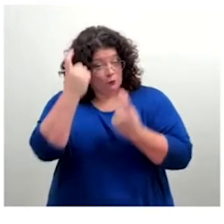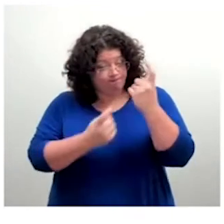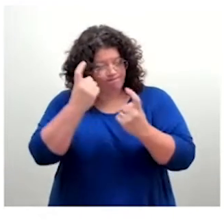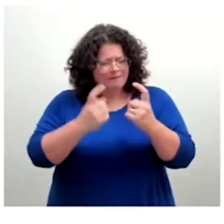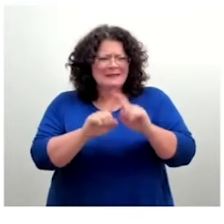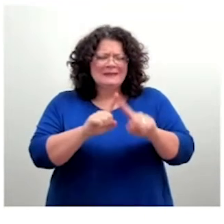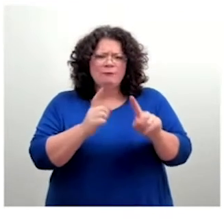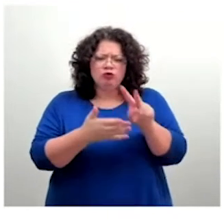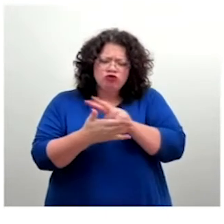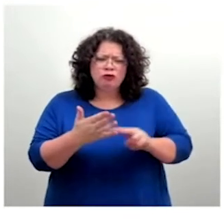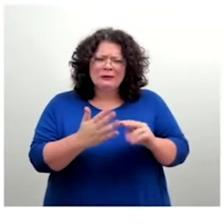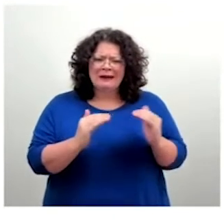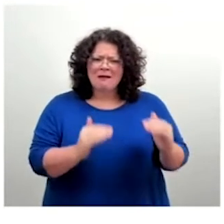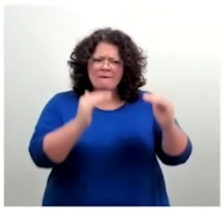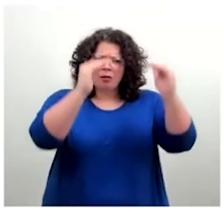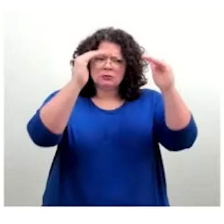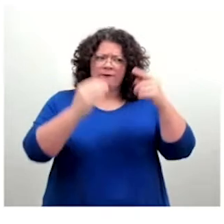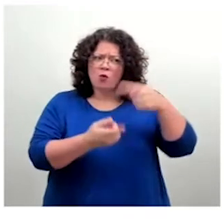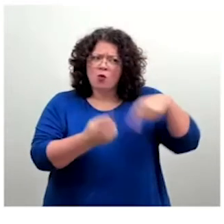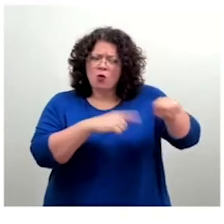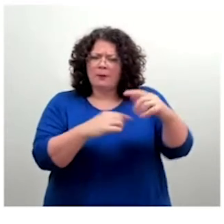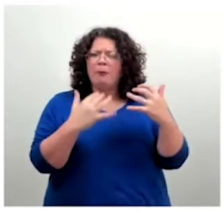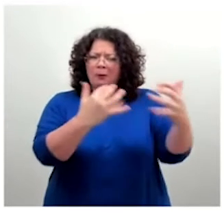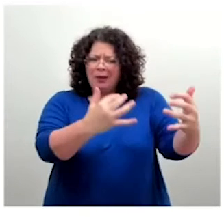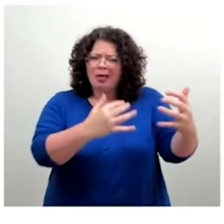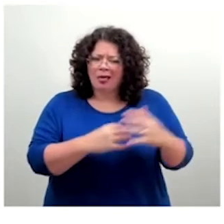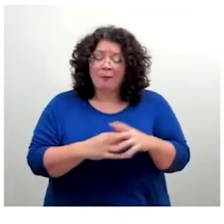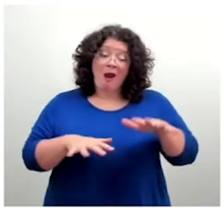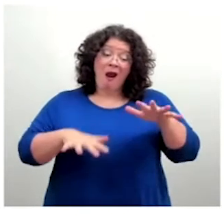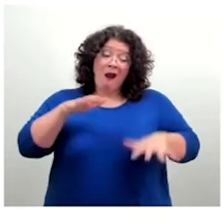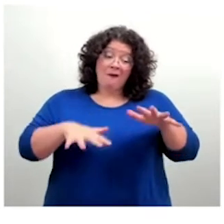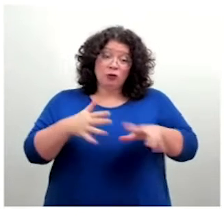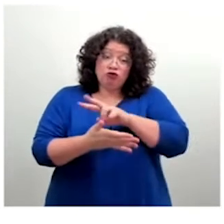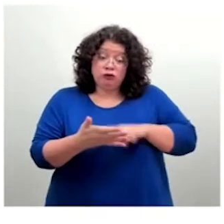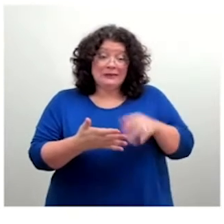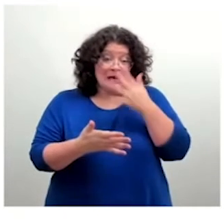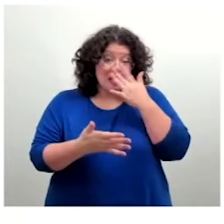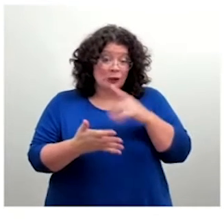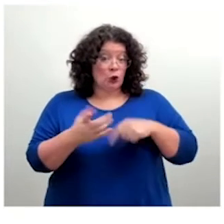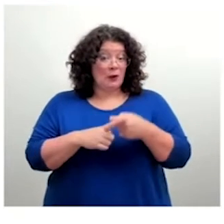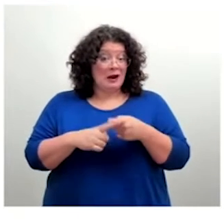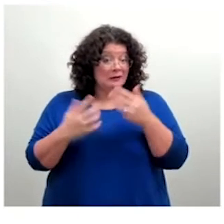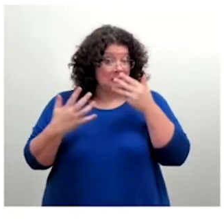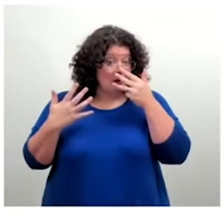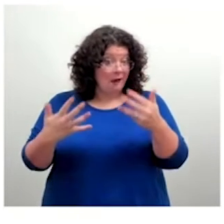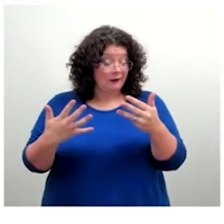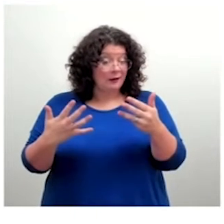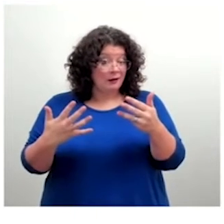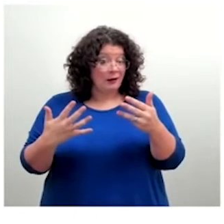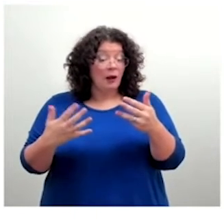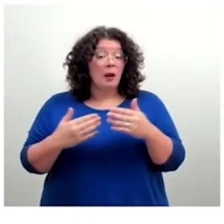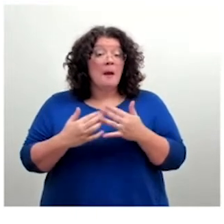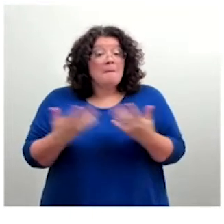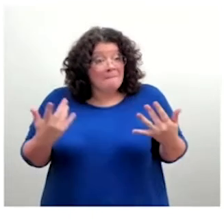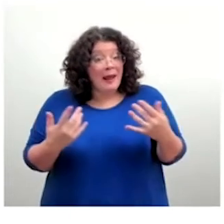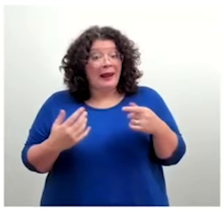people, English is a second language, including many deaf people for whom sign language may be their first language. Long sentences can be